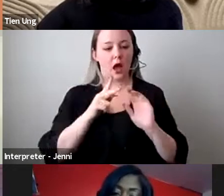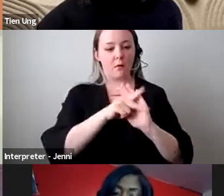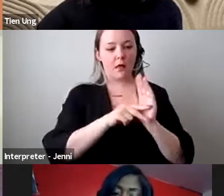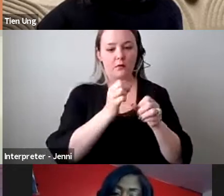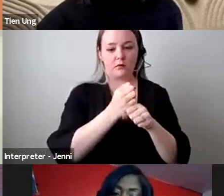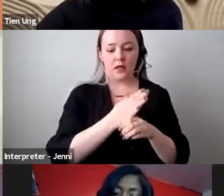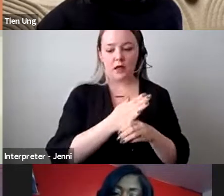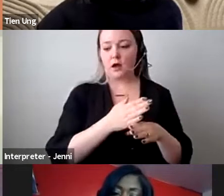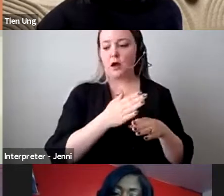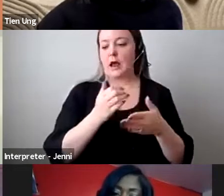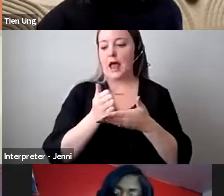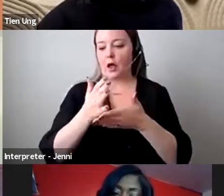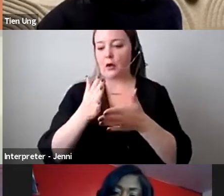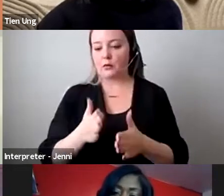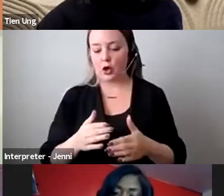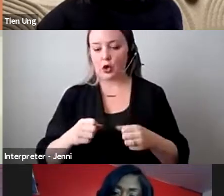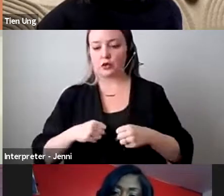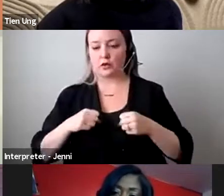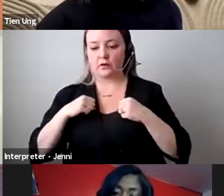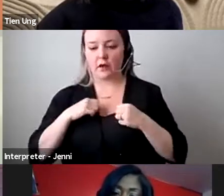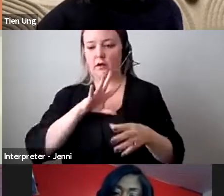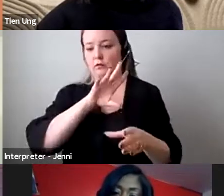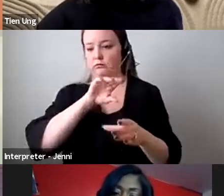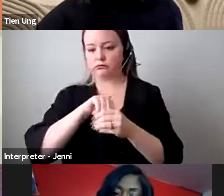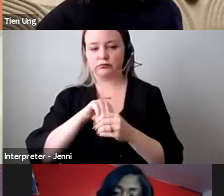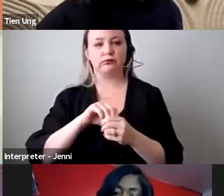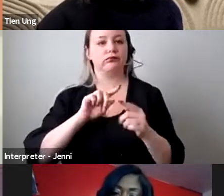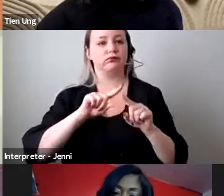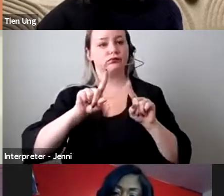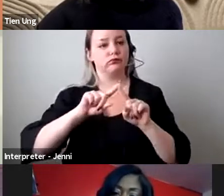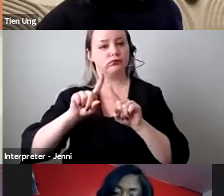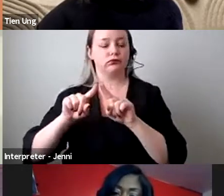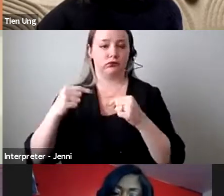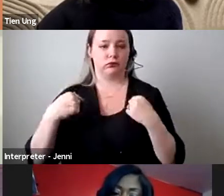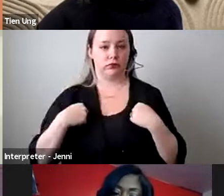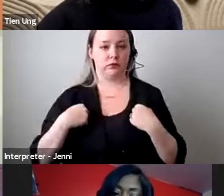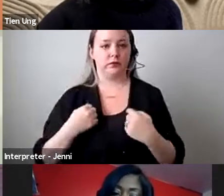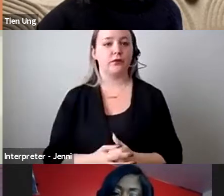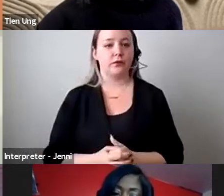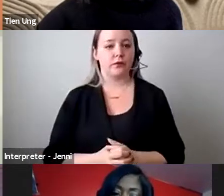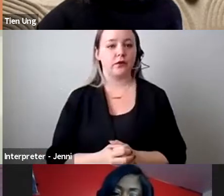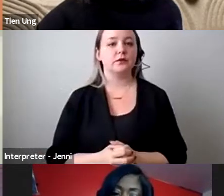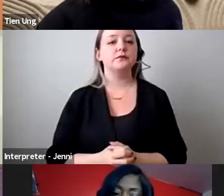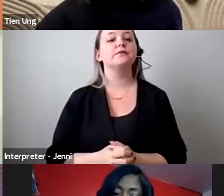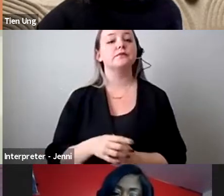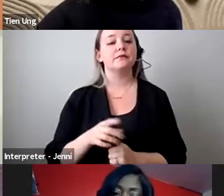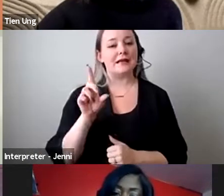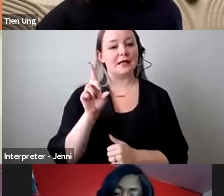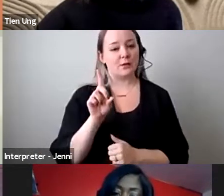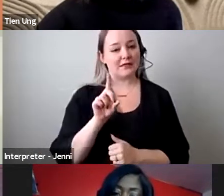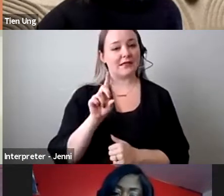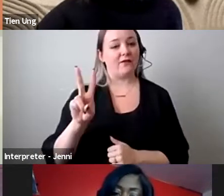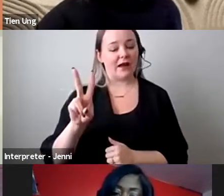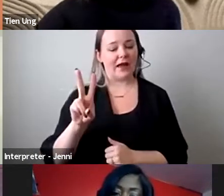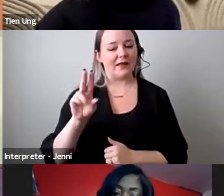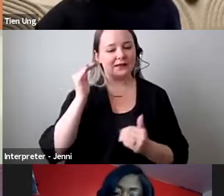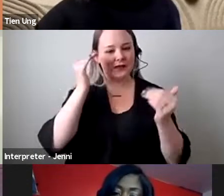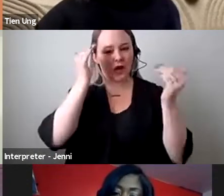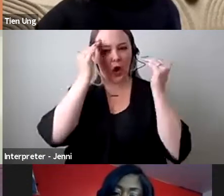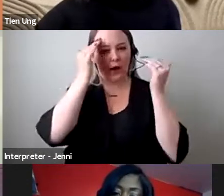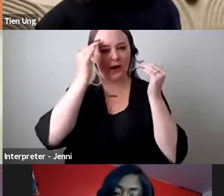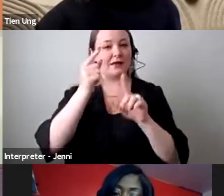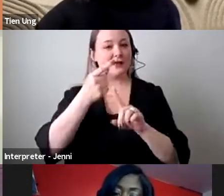helper, and as a survivor. As you all may know, it's Domestic Violence Awareness Month. And